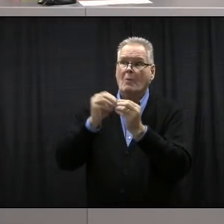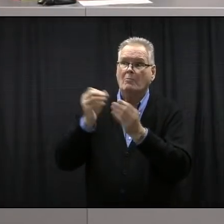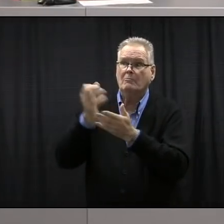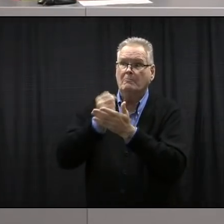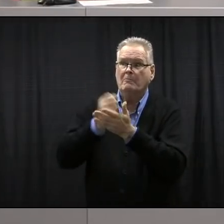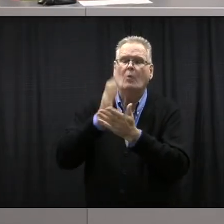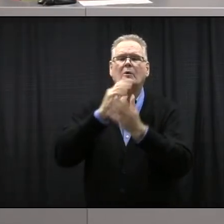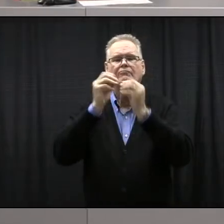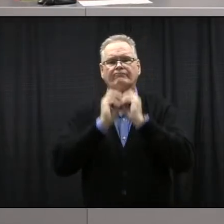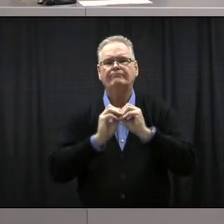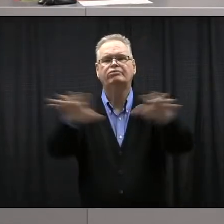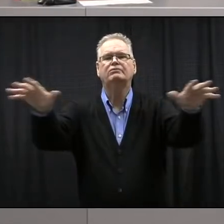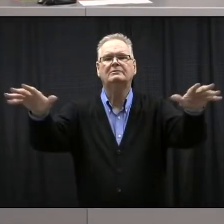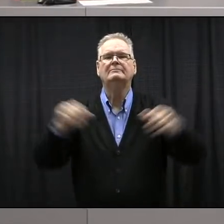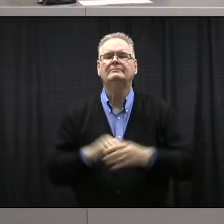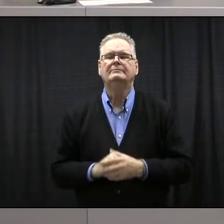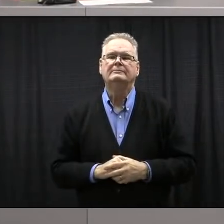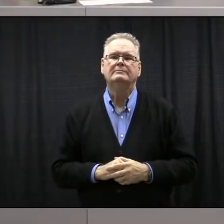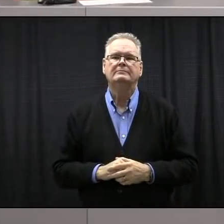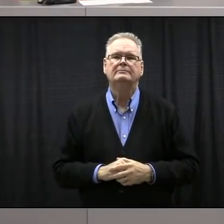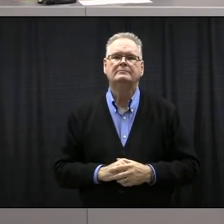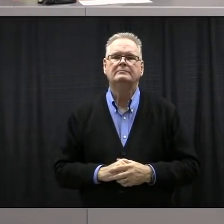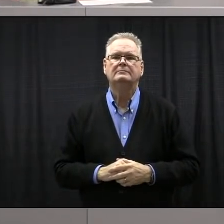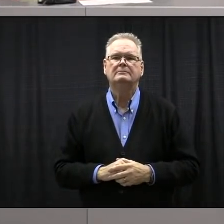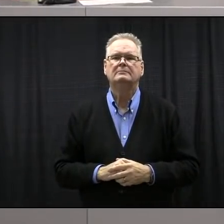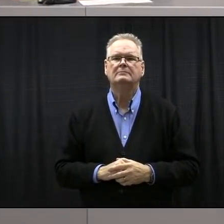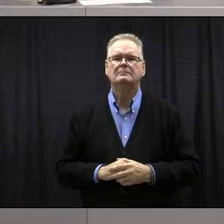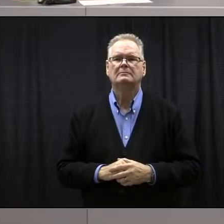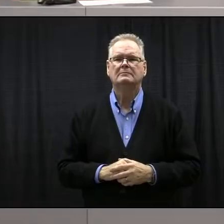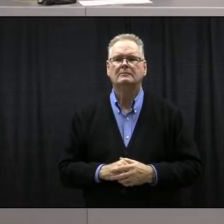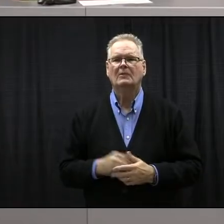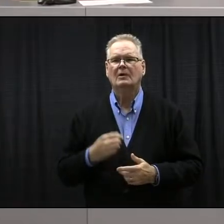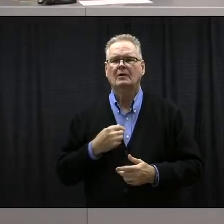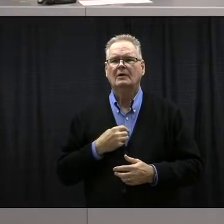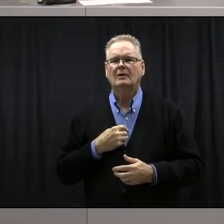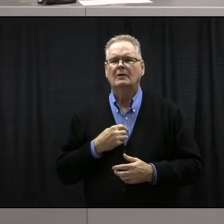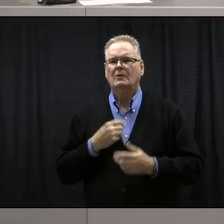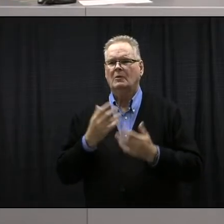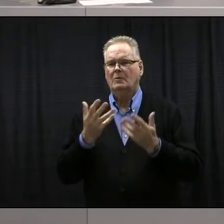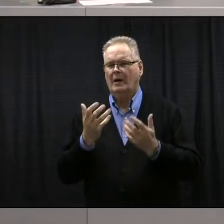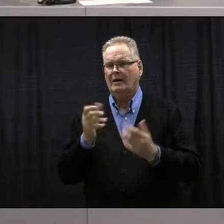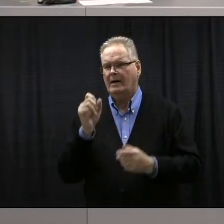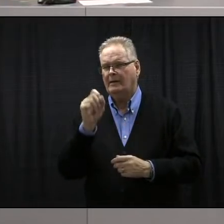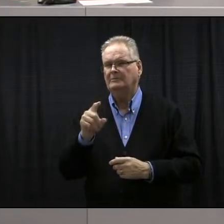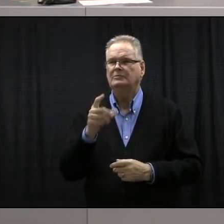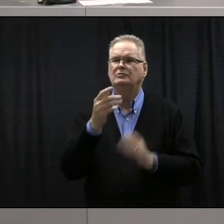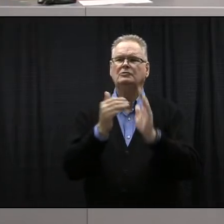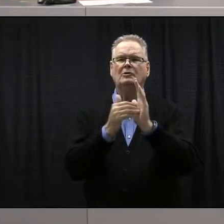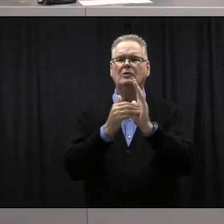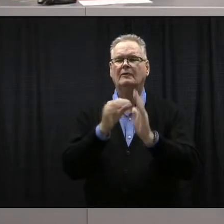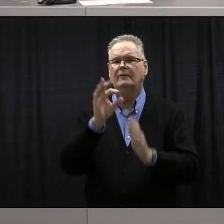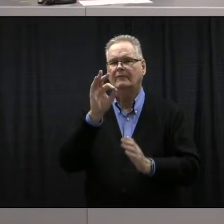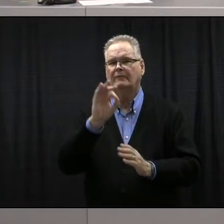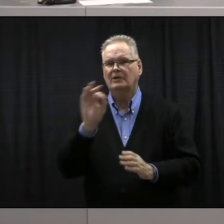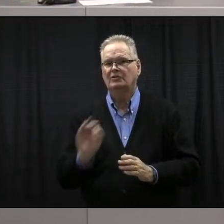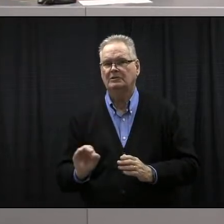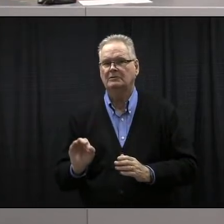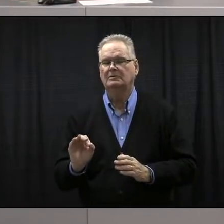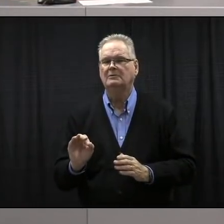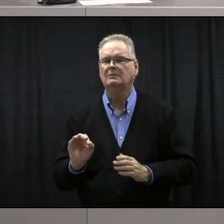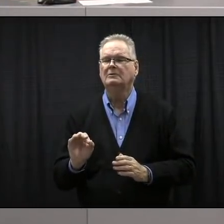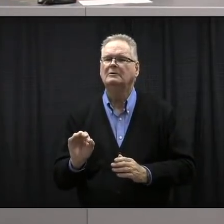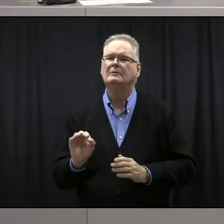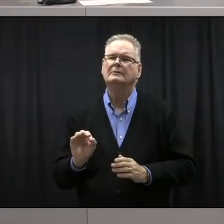I wanted to ask you, Dr. Fitzgerald, about the breakthrough cases and the percentages. You say that we can't